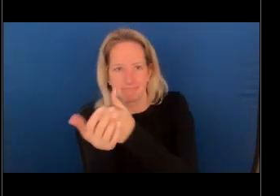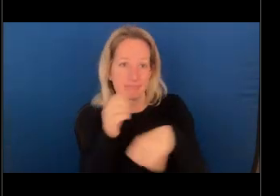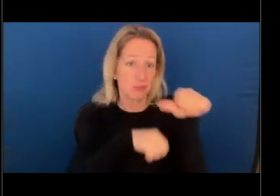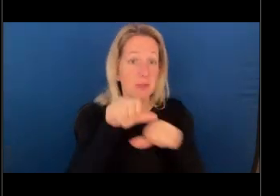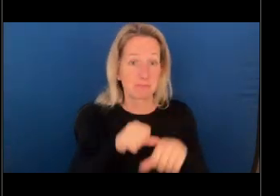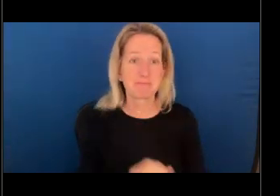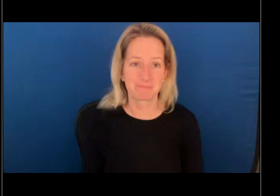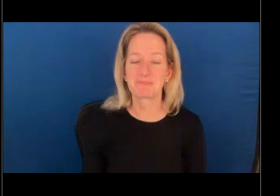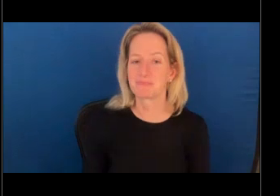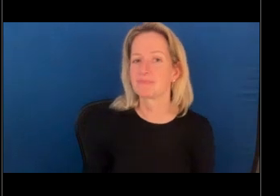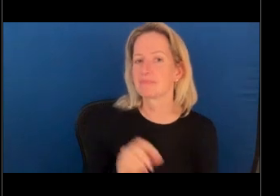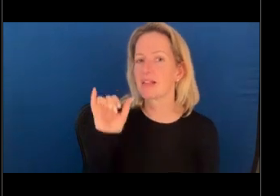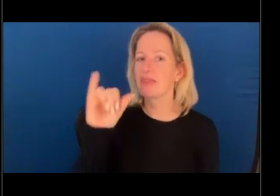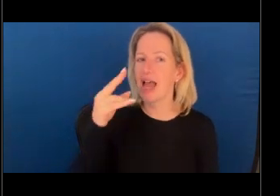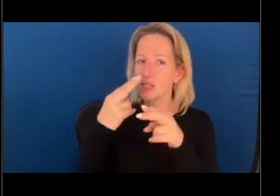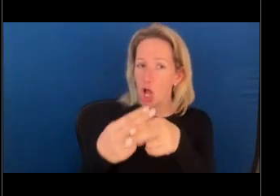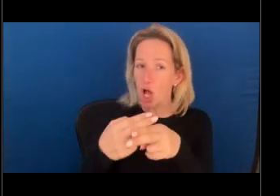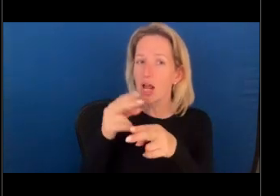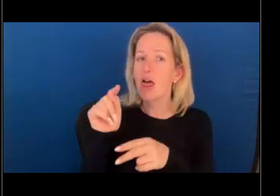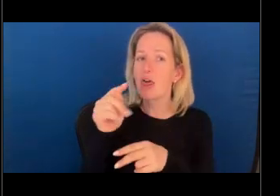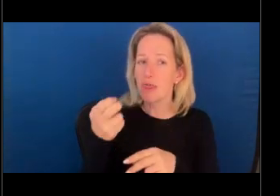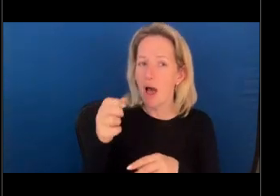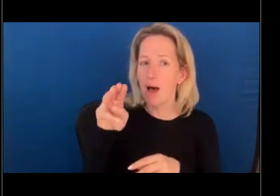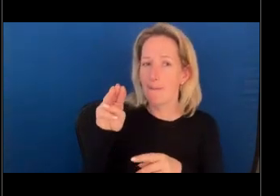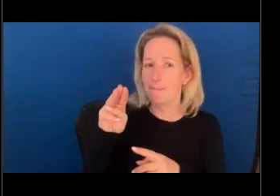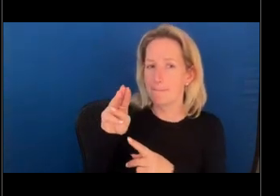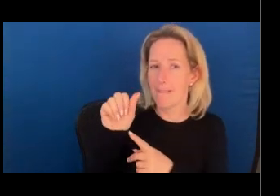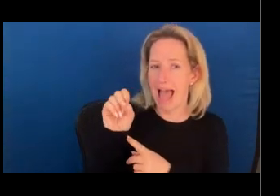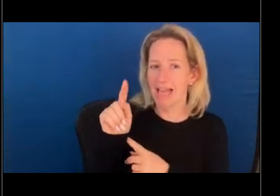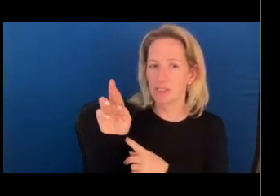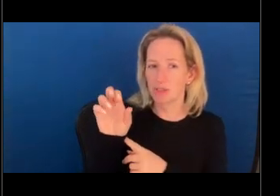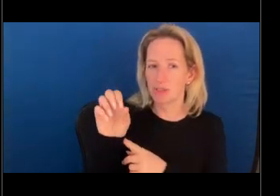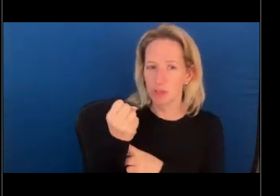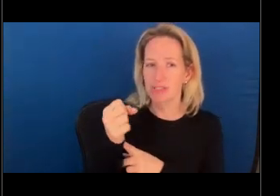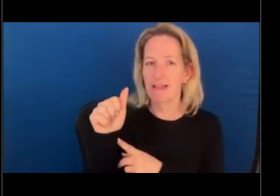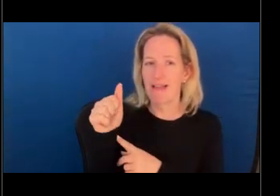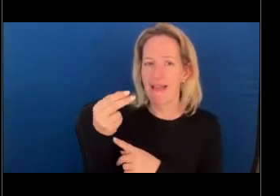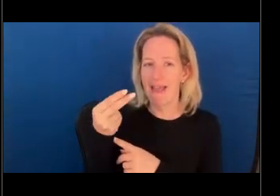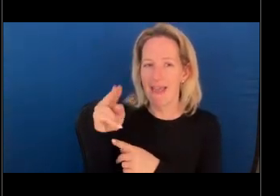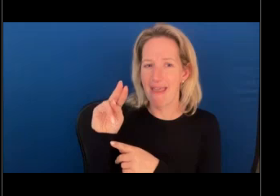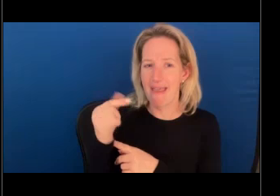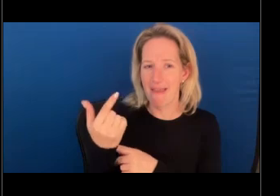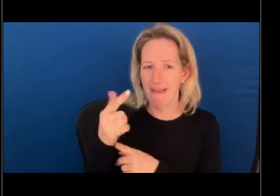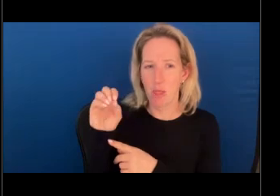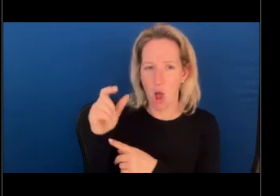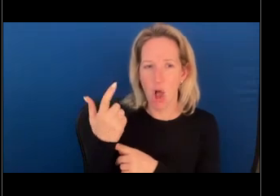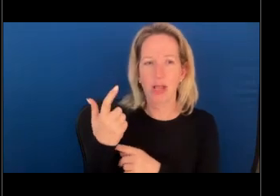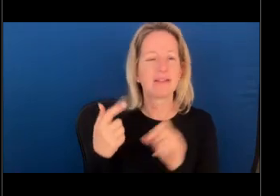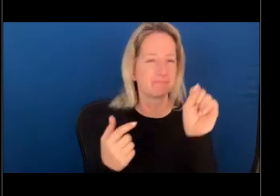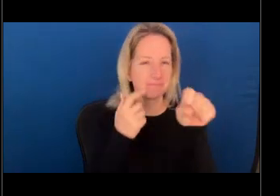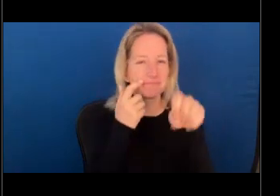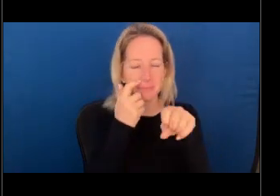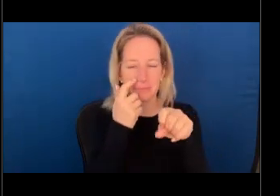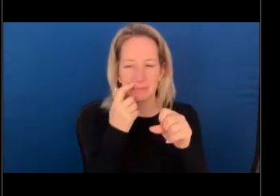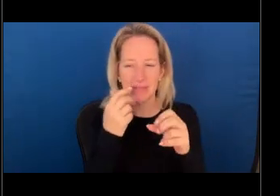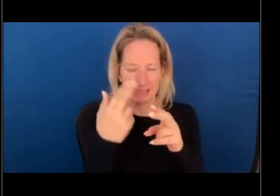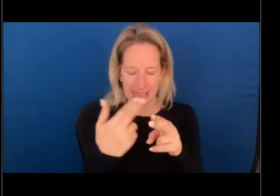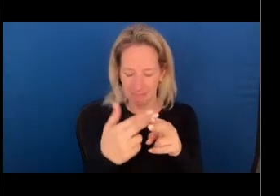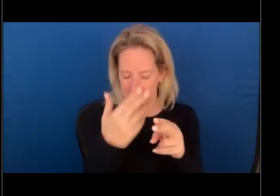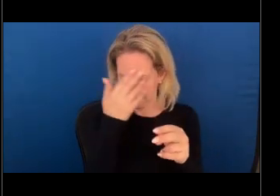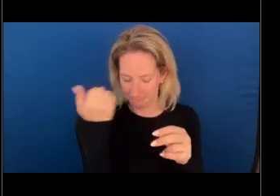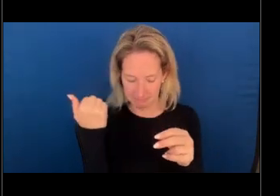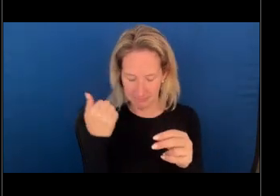really appreciate it. That was called the Master's Hang Log. Master's Hang Log Van. Some of the names escaping me, so I'm trying to go back to my notes and see if I